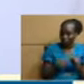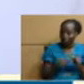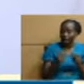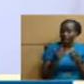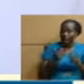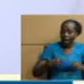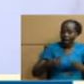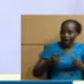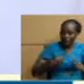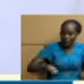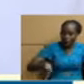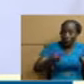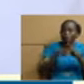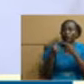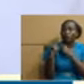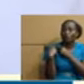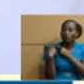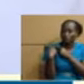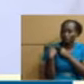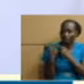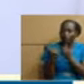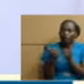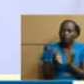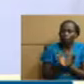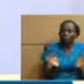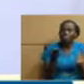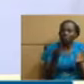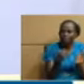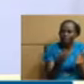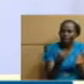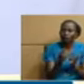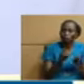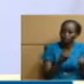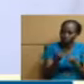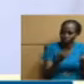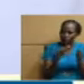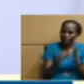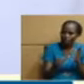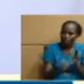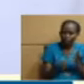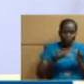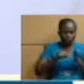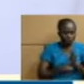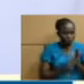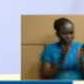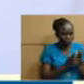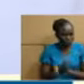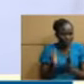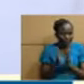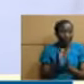role when we are talking about the Public Finance Management Act, issues of planning and